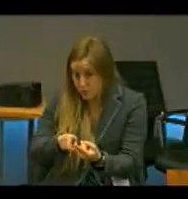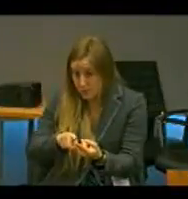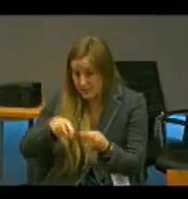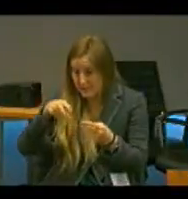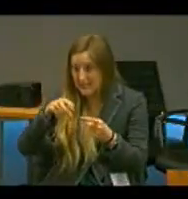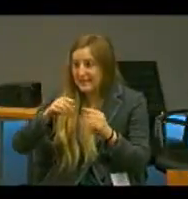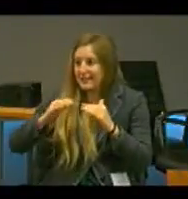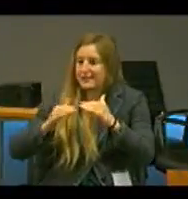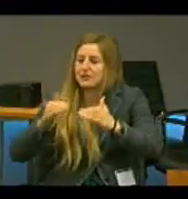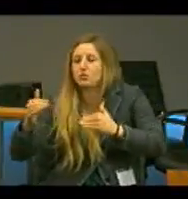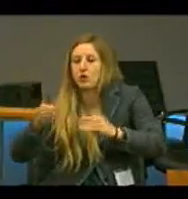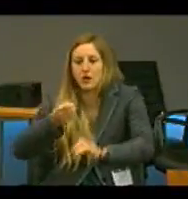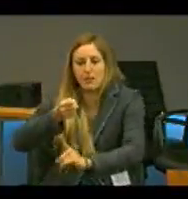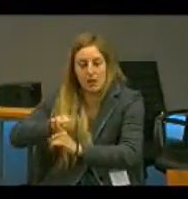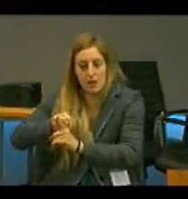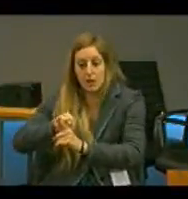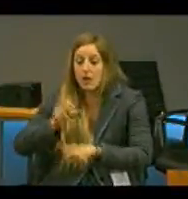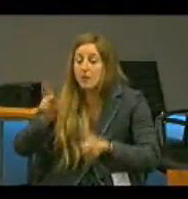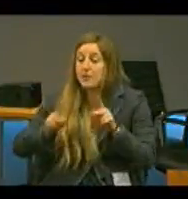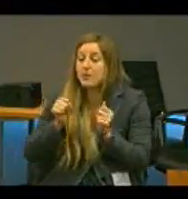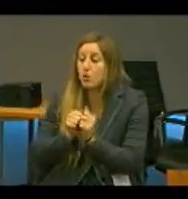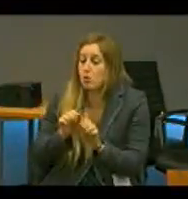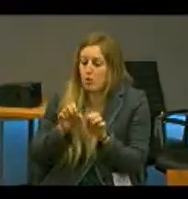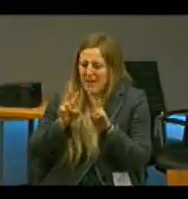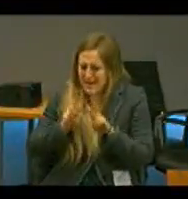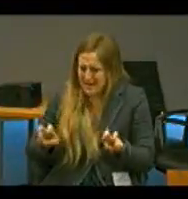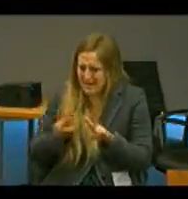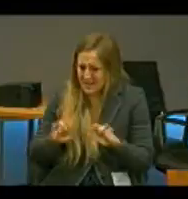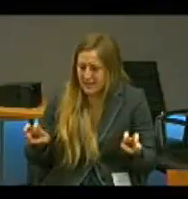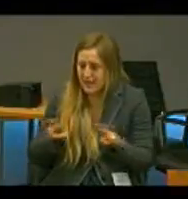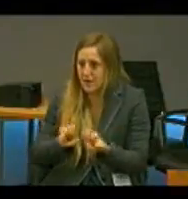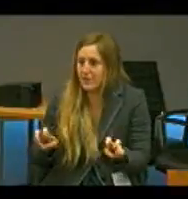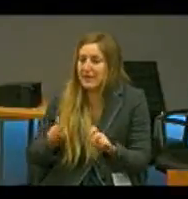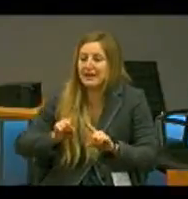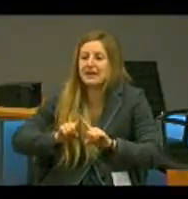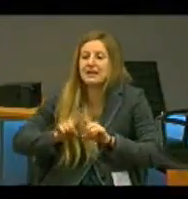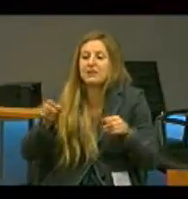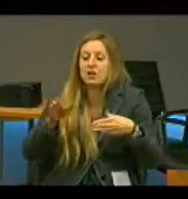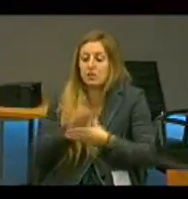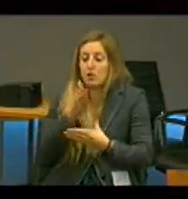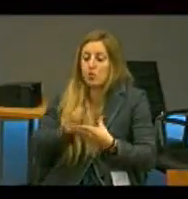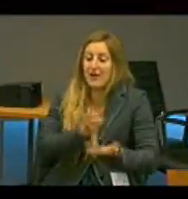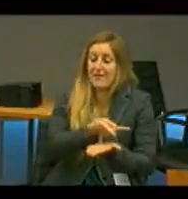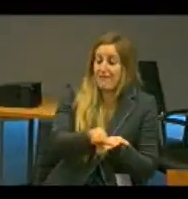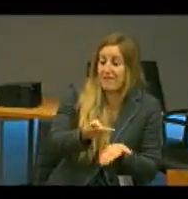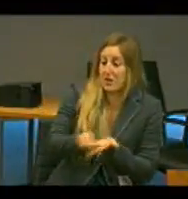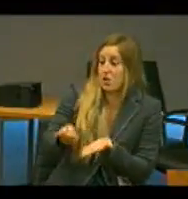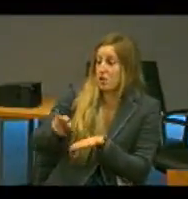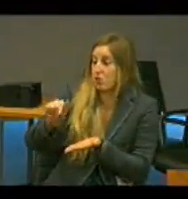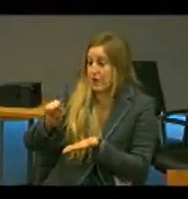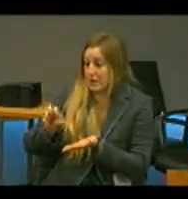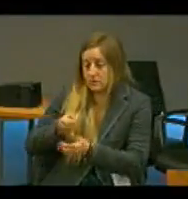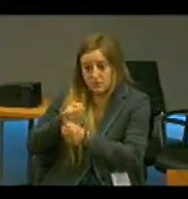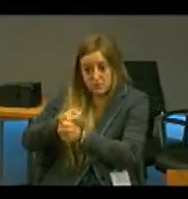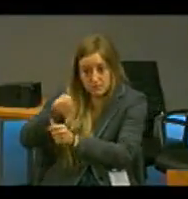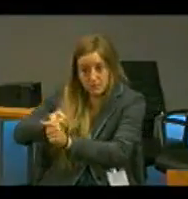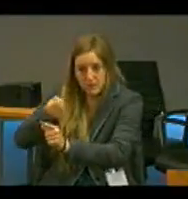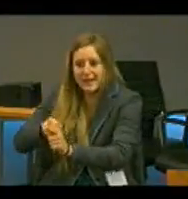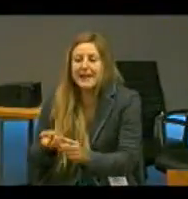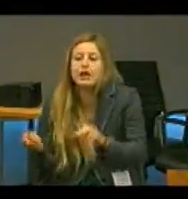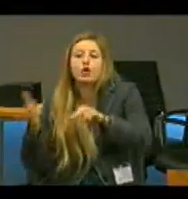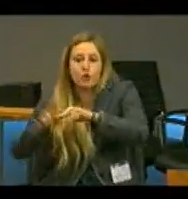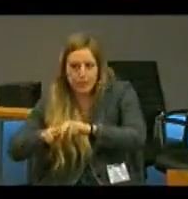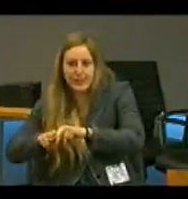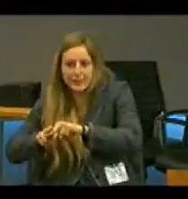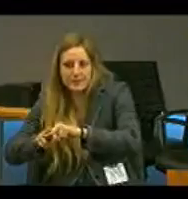Those who examine relative differences in failure rates would say lowering the cutoff increased the disparate impact. And next